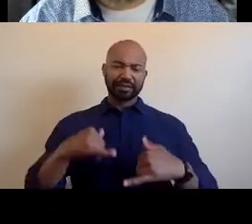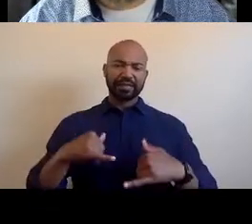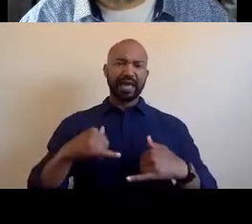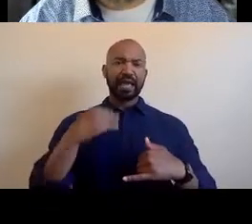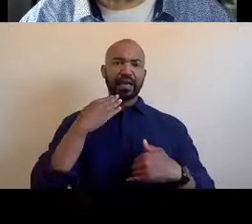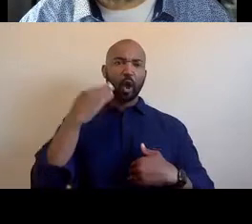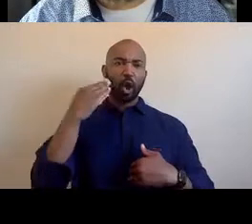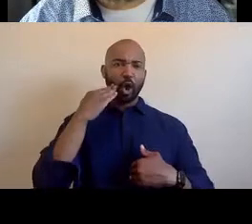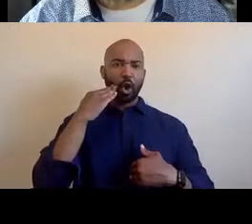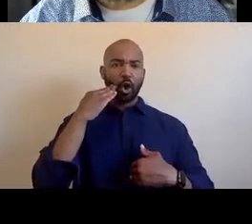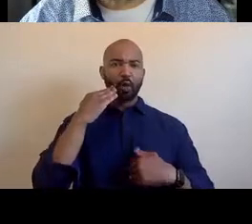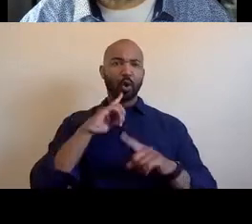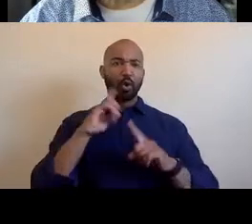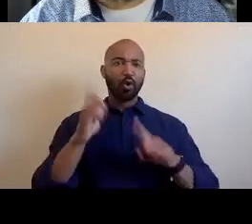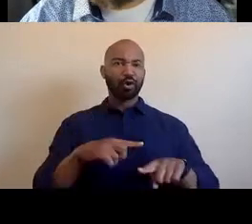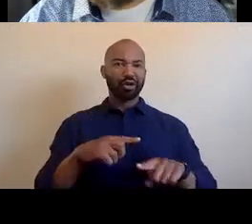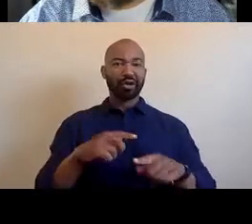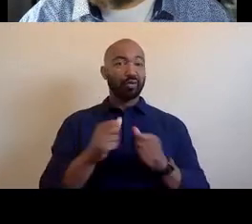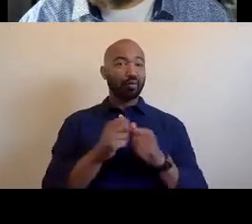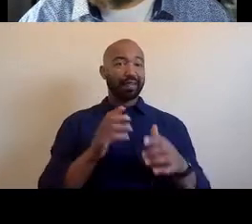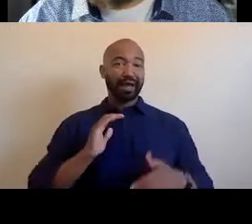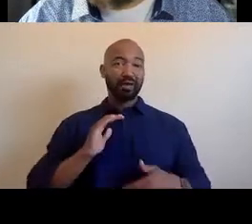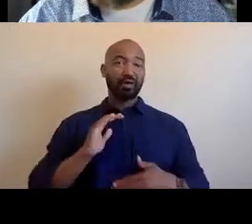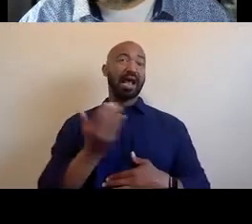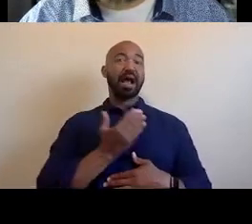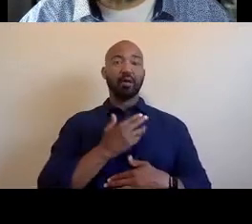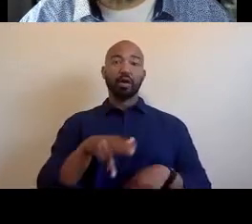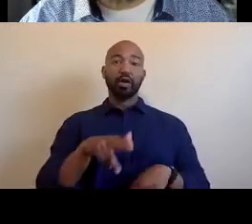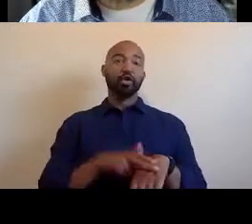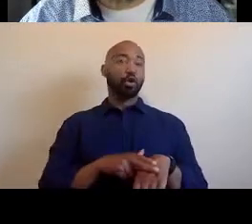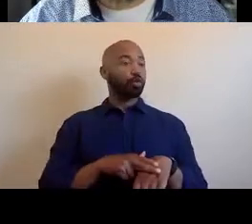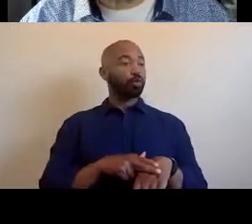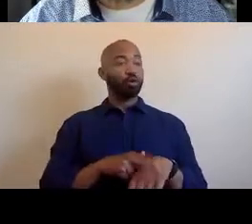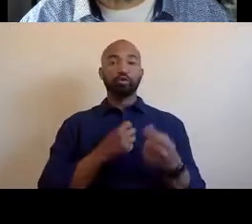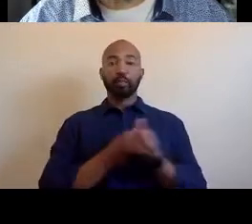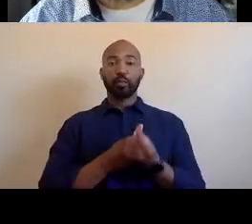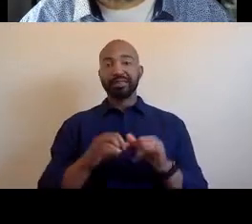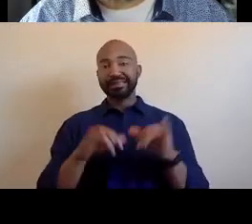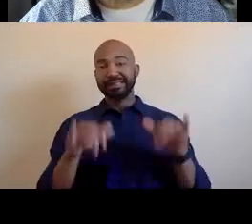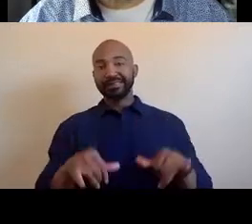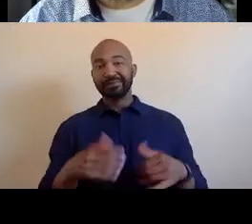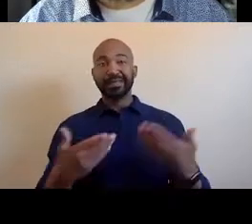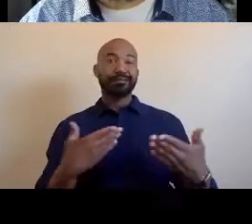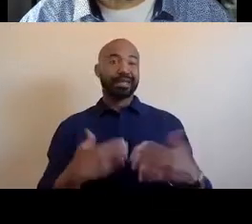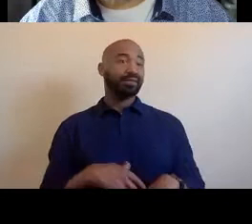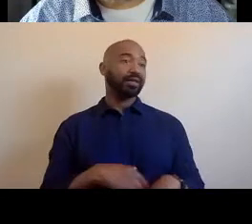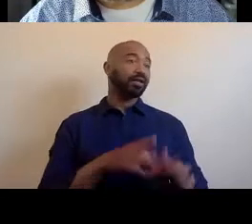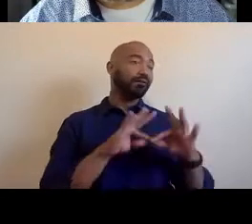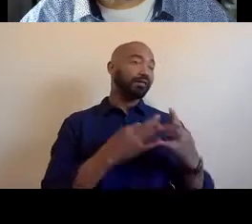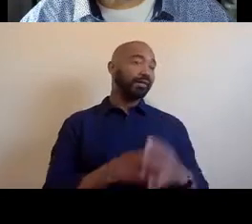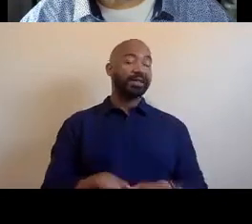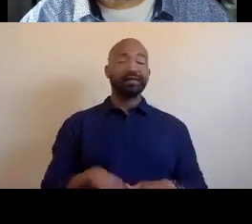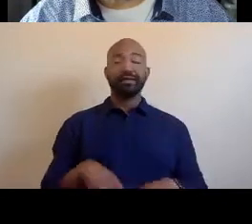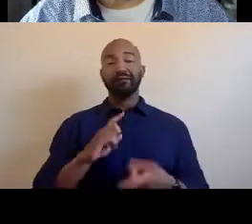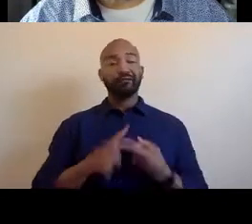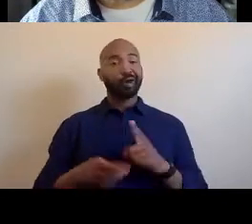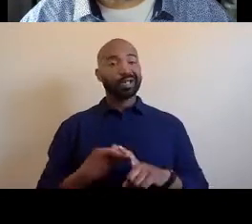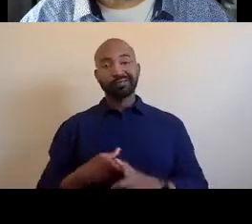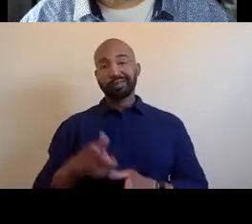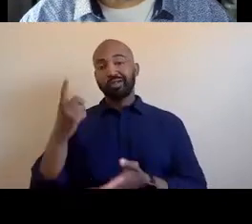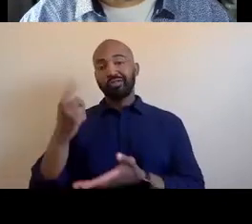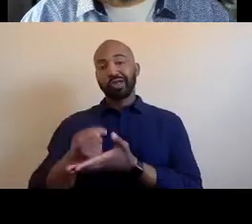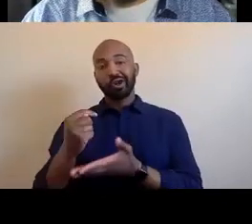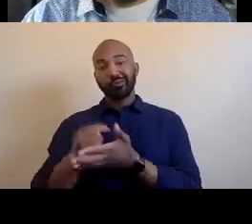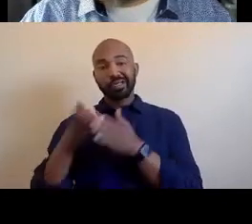to our support systems, be them friends or family or therapists, in the normal way that we're used to